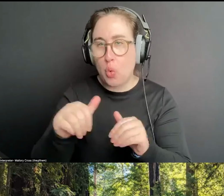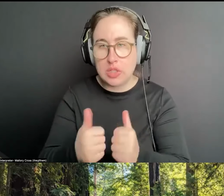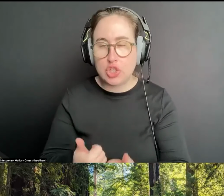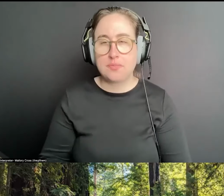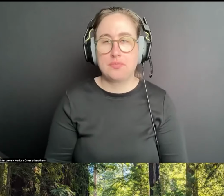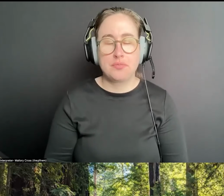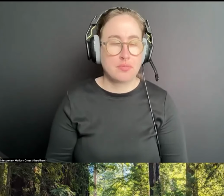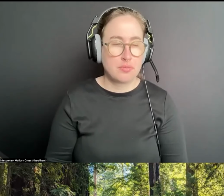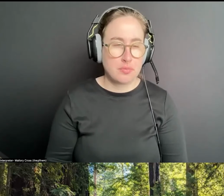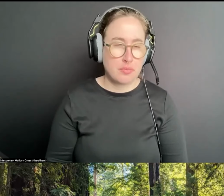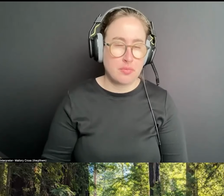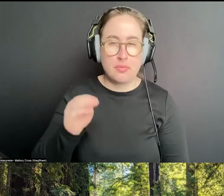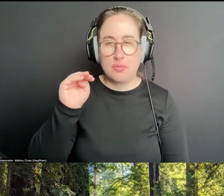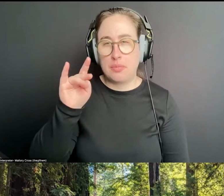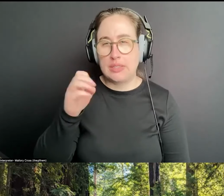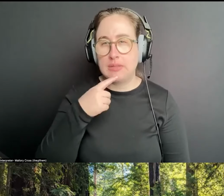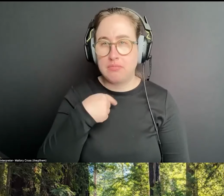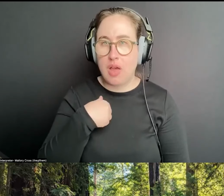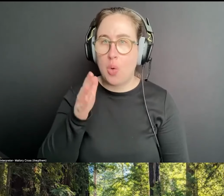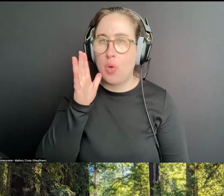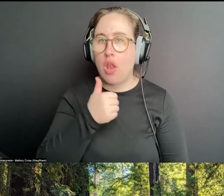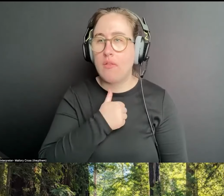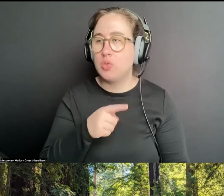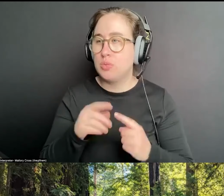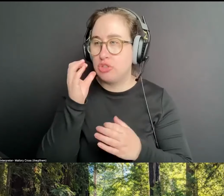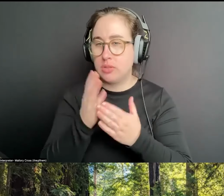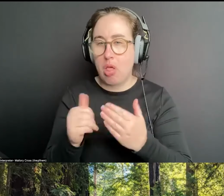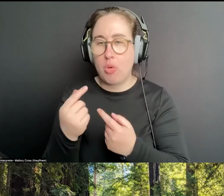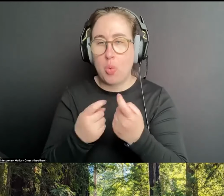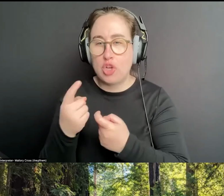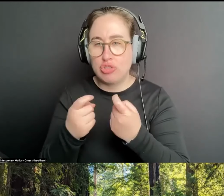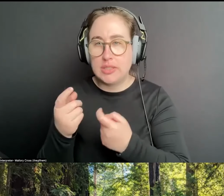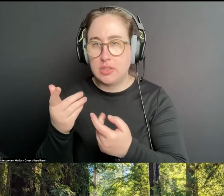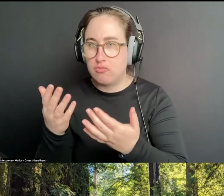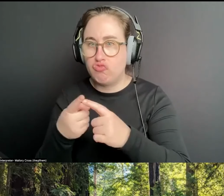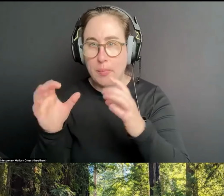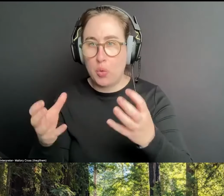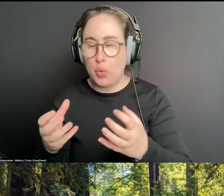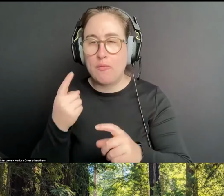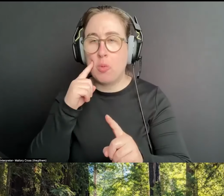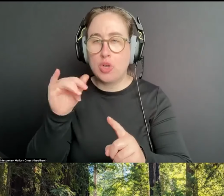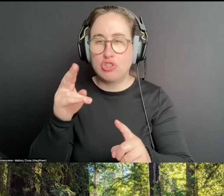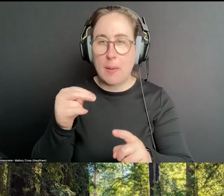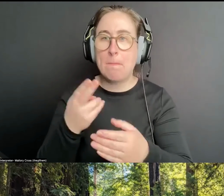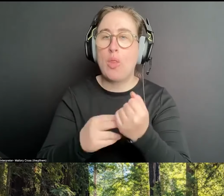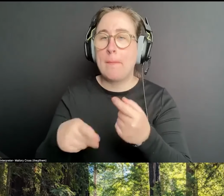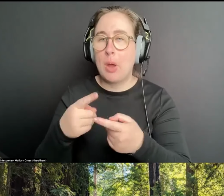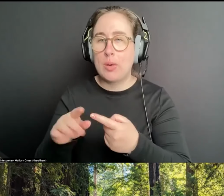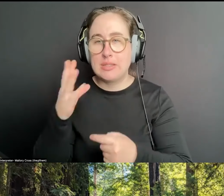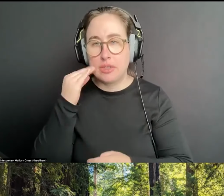I would love to hear some questions from other folks in the group here for John about both his experiences, but then also